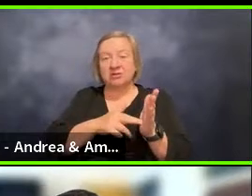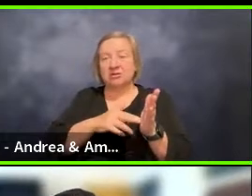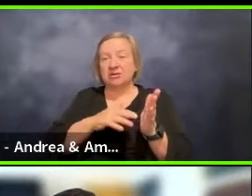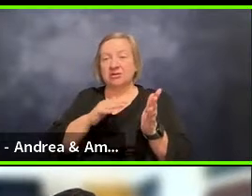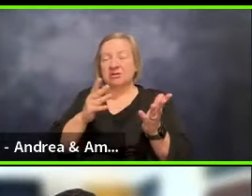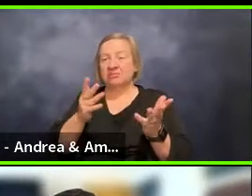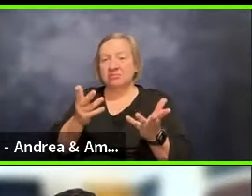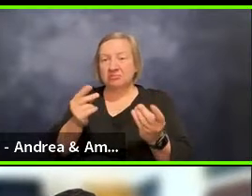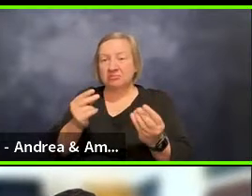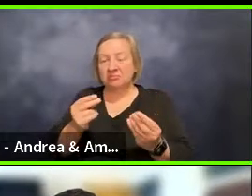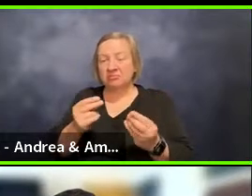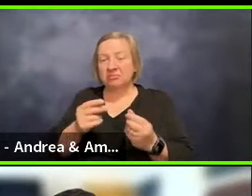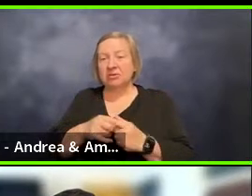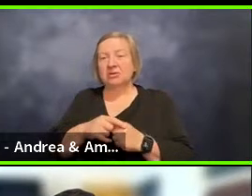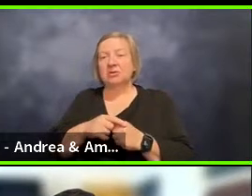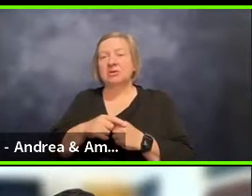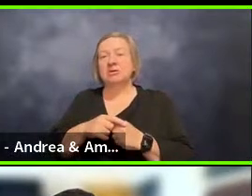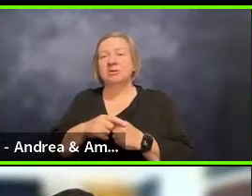that?